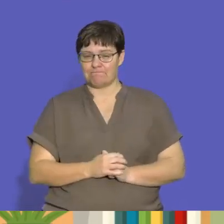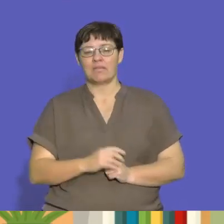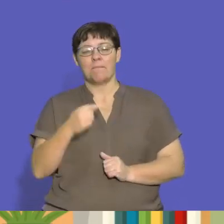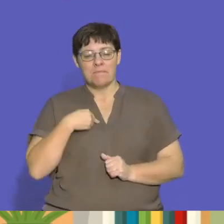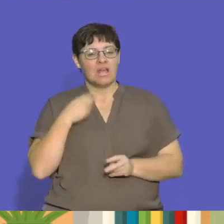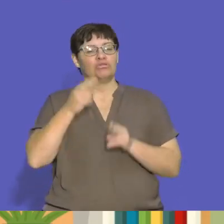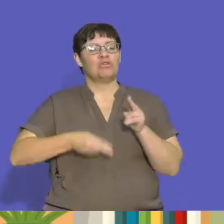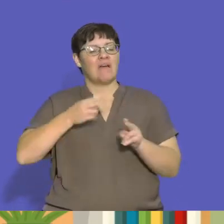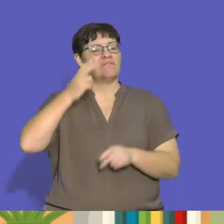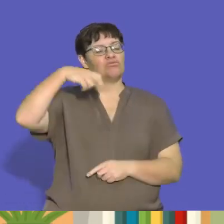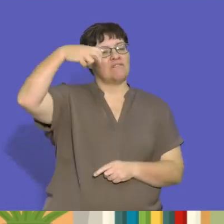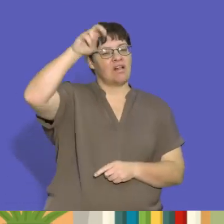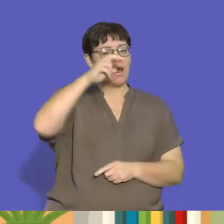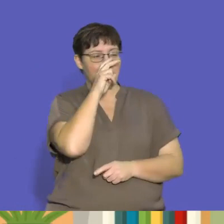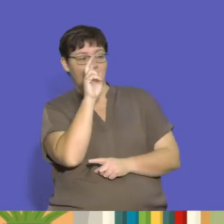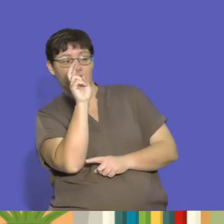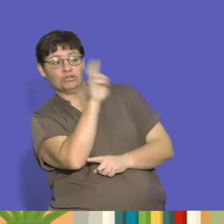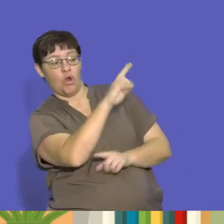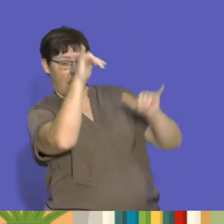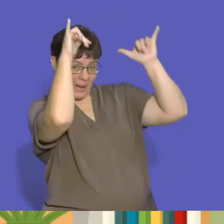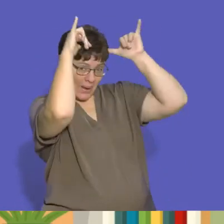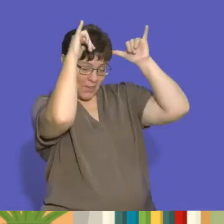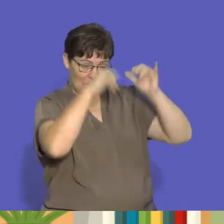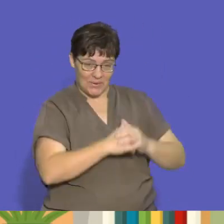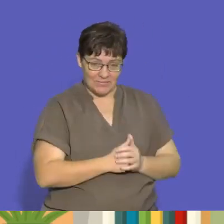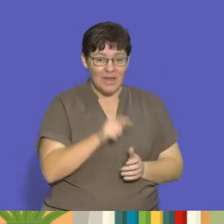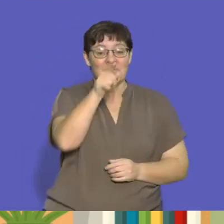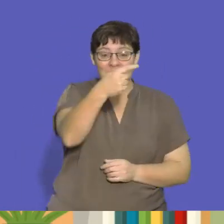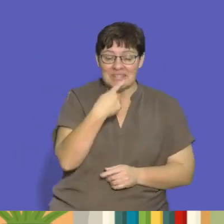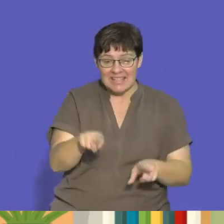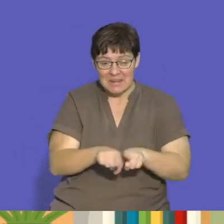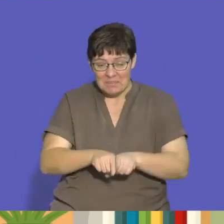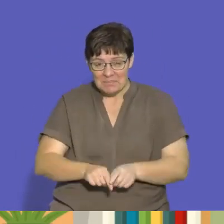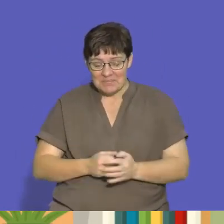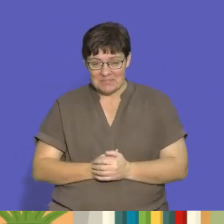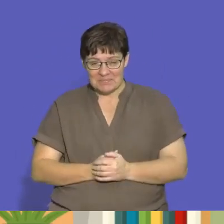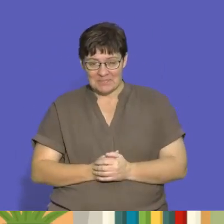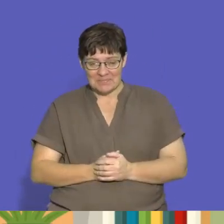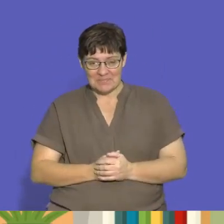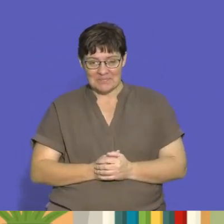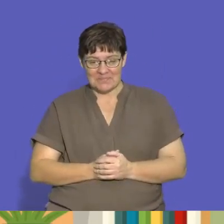one. I traveled by train and I saw a cow. Now you say that.